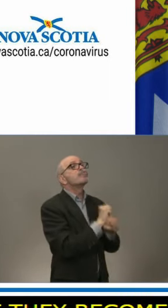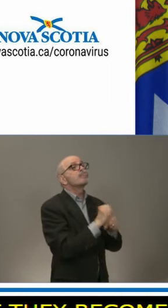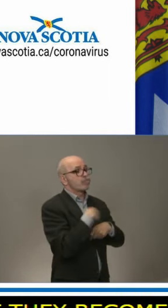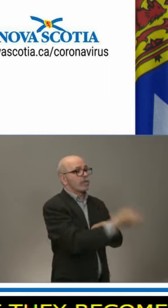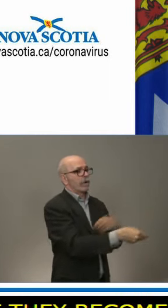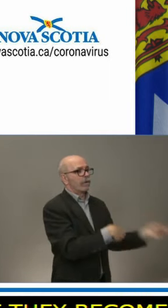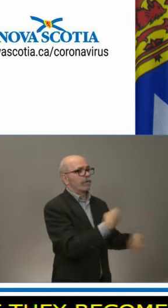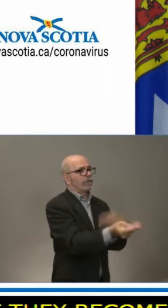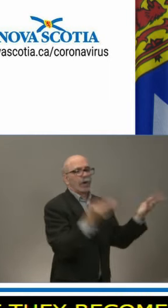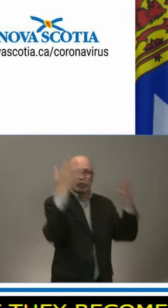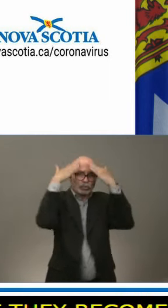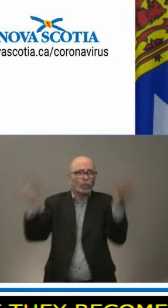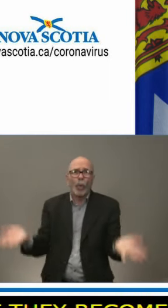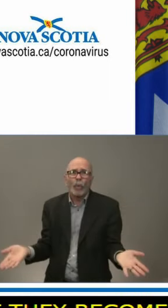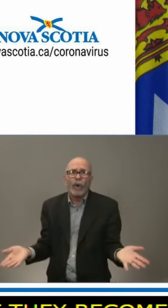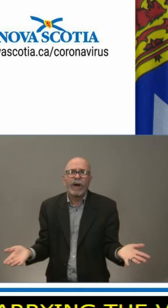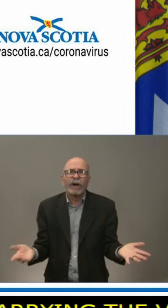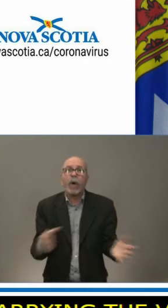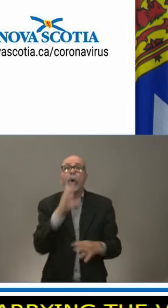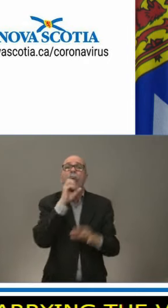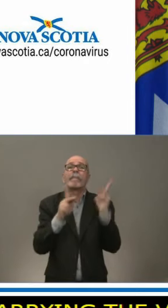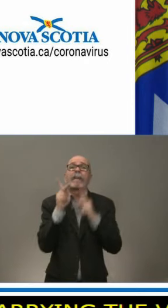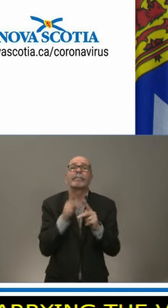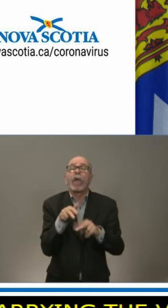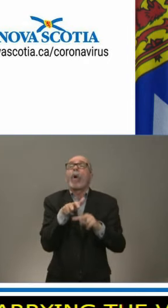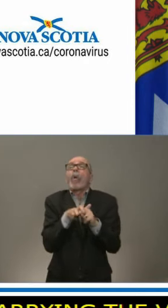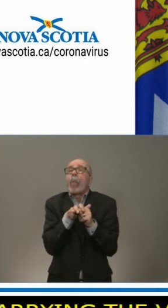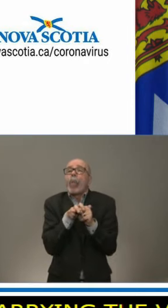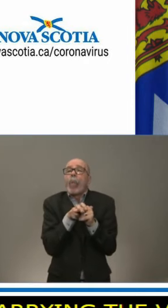somebody more vulnerable than you.